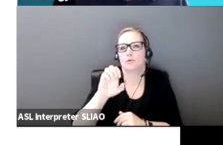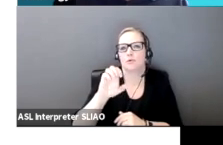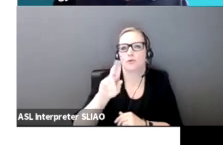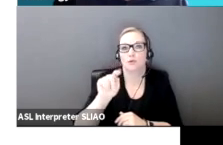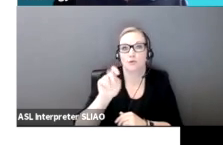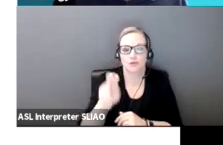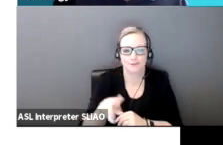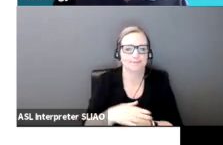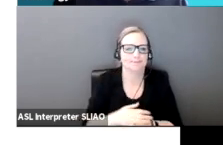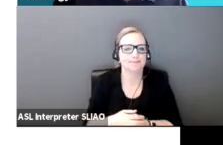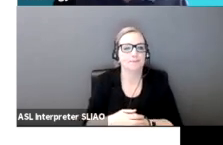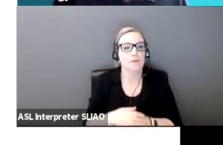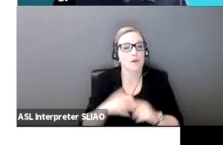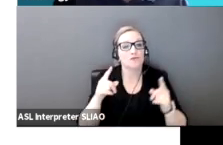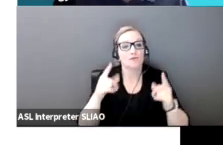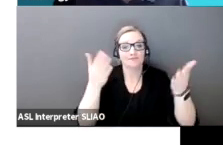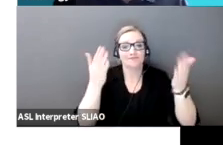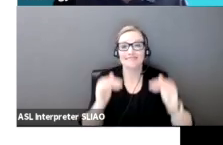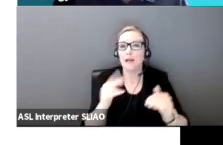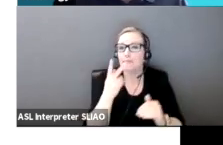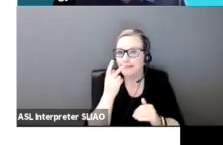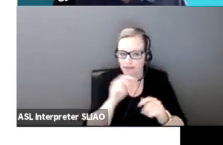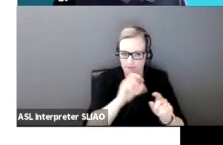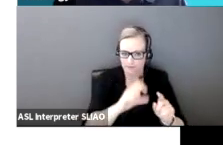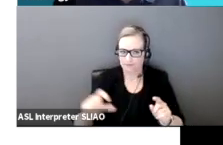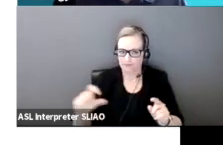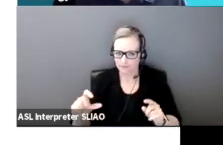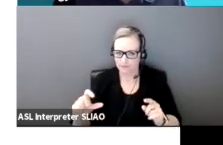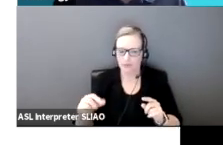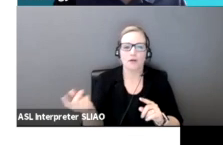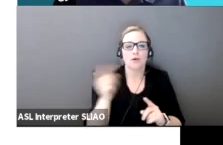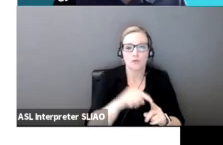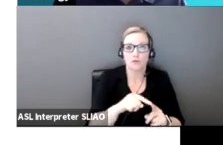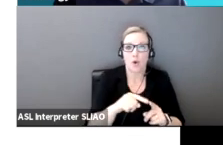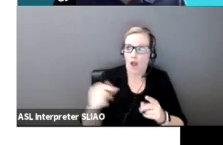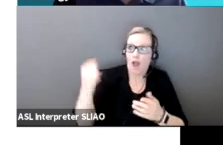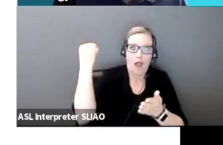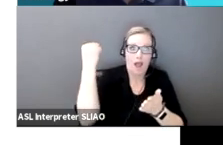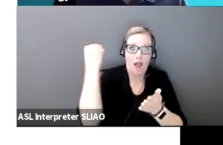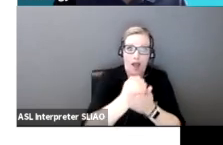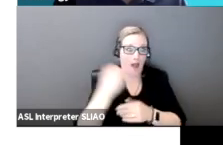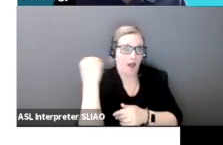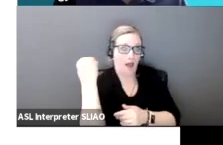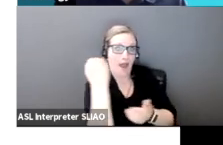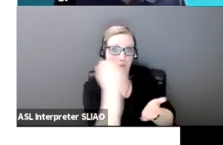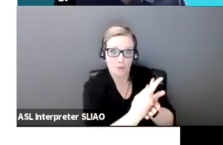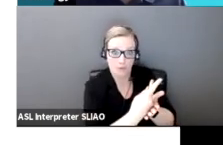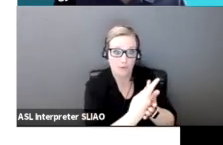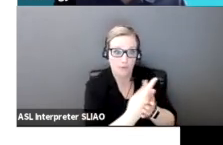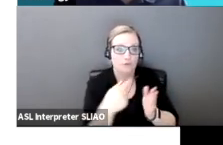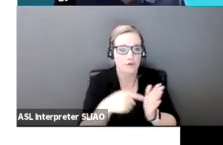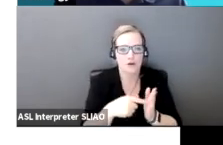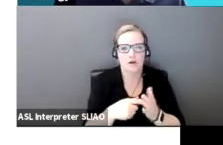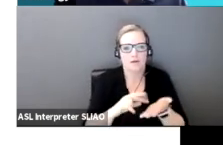And so once the patent is granted and the rights come into effect, then you can enforce those rights by suing